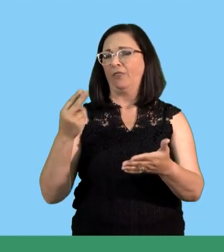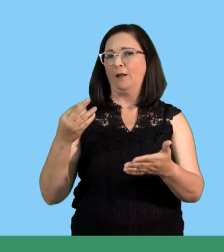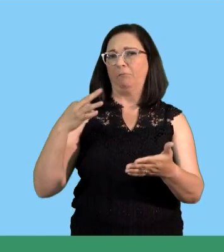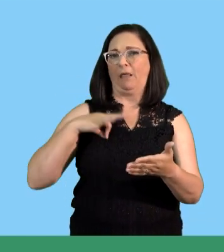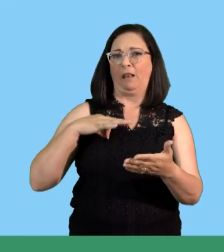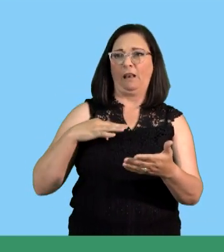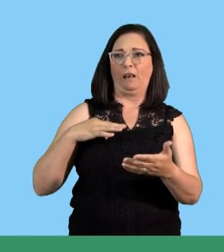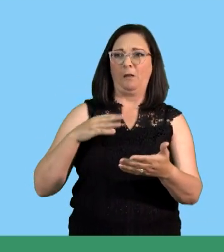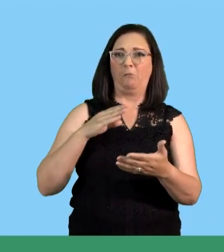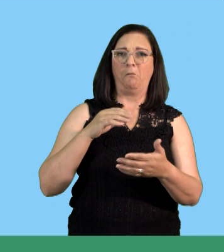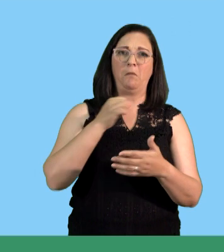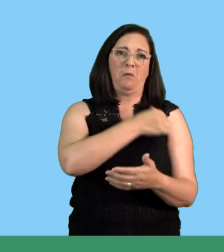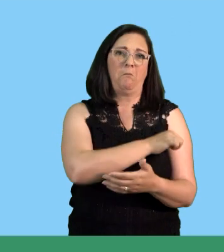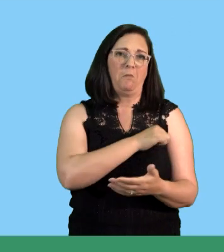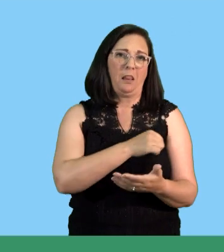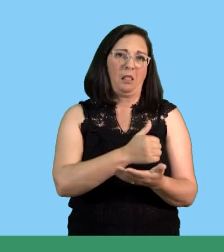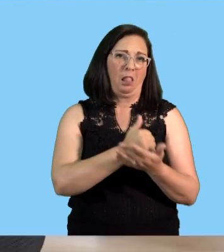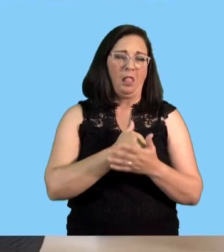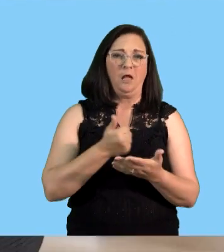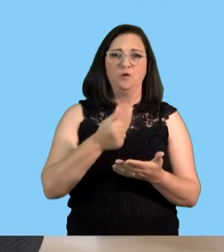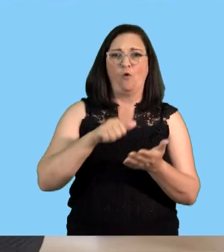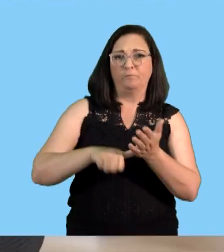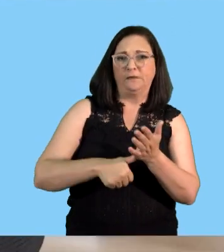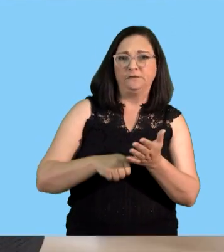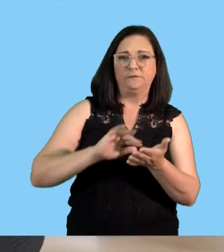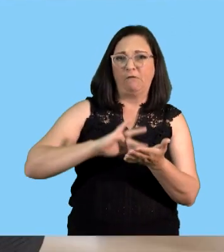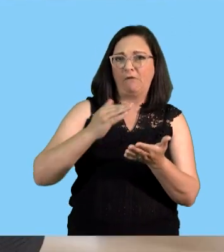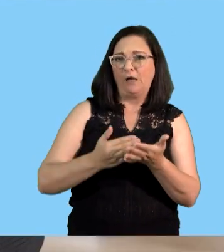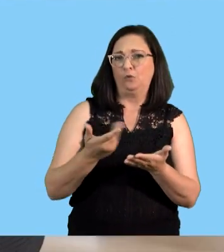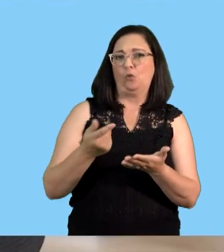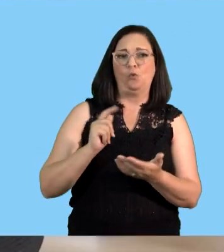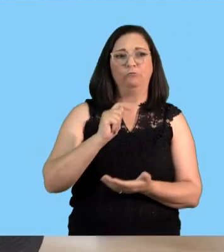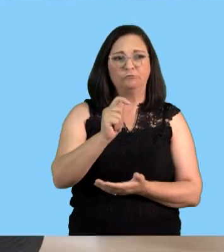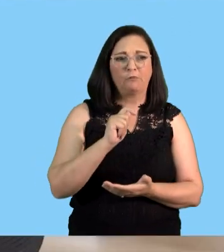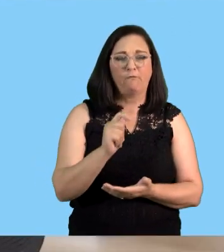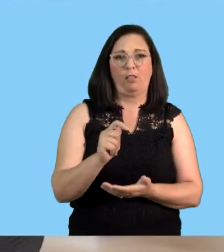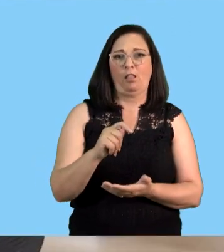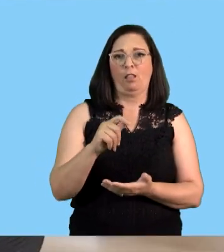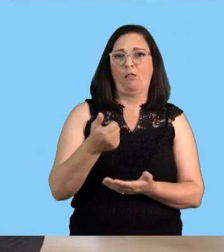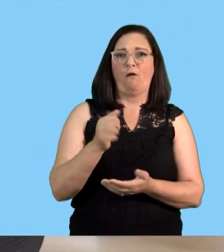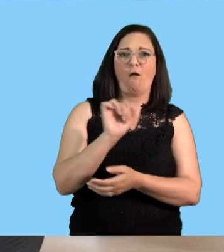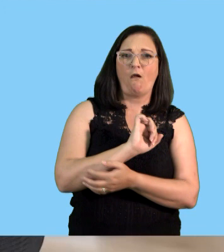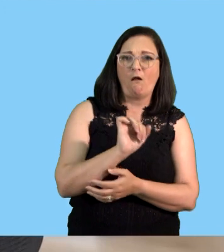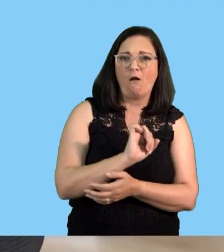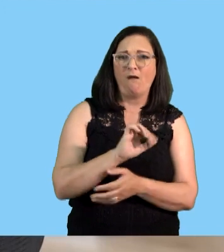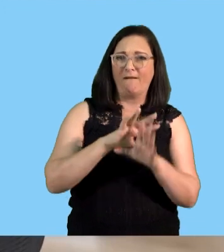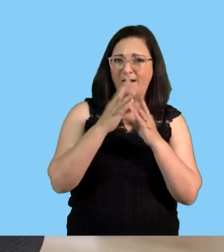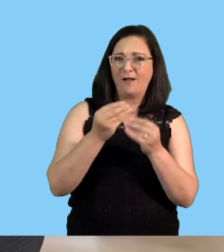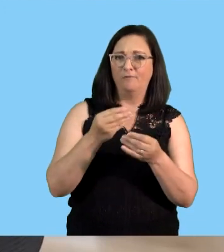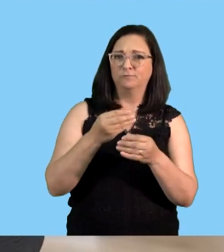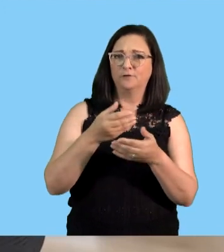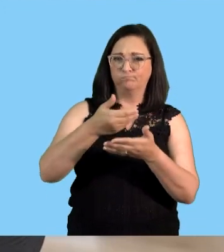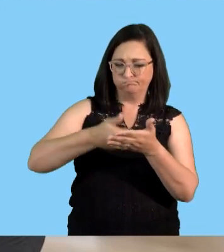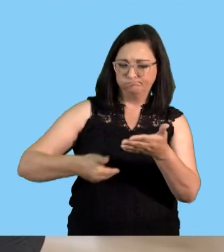I'm getting here, be it medical aid, maybe the pension fund, maybe travel allowance, maybe car